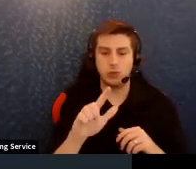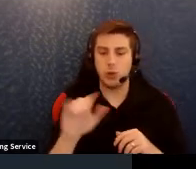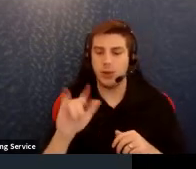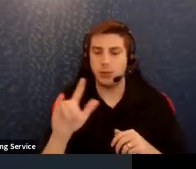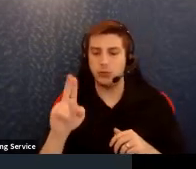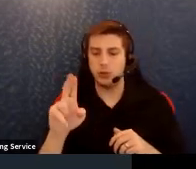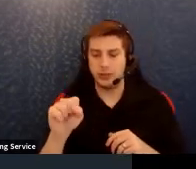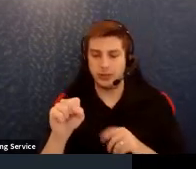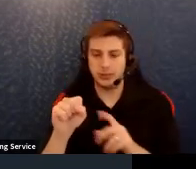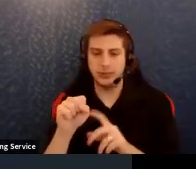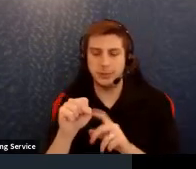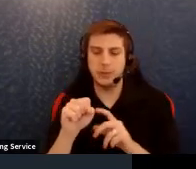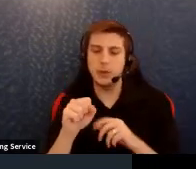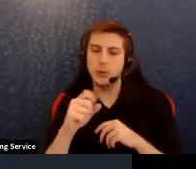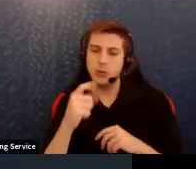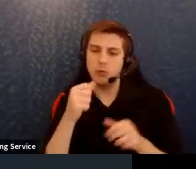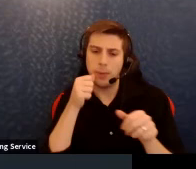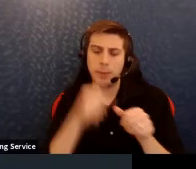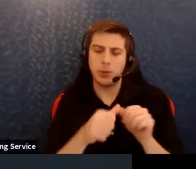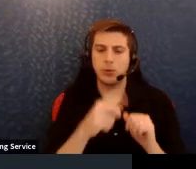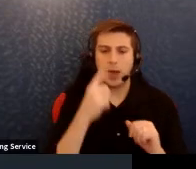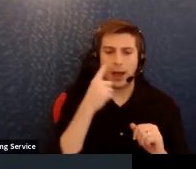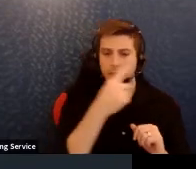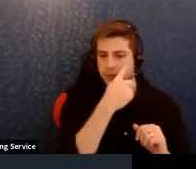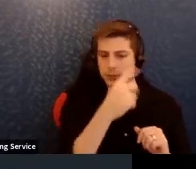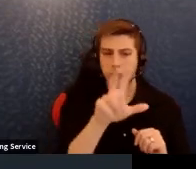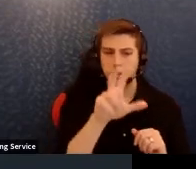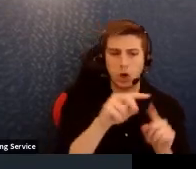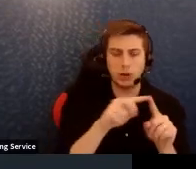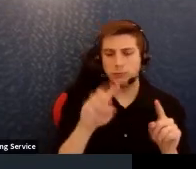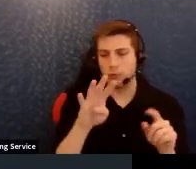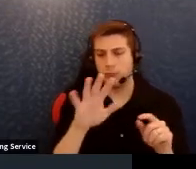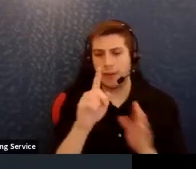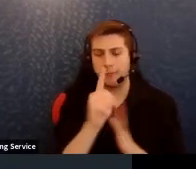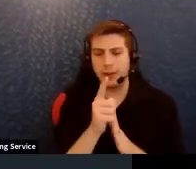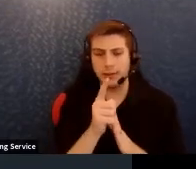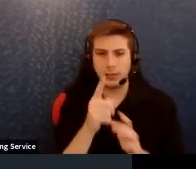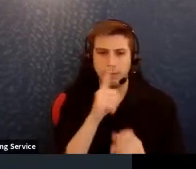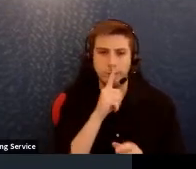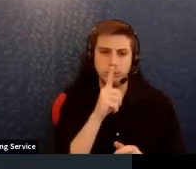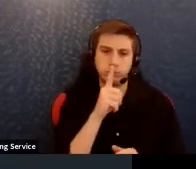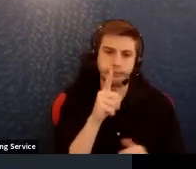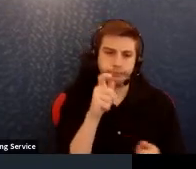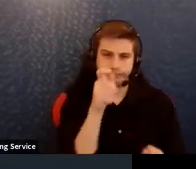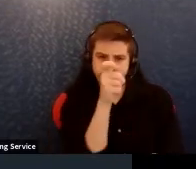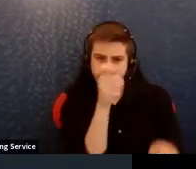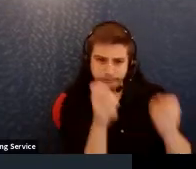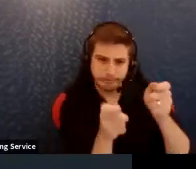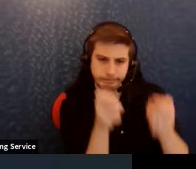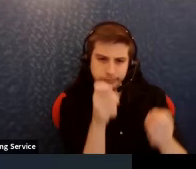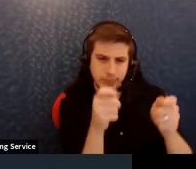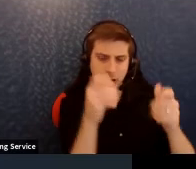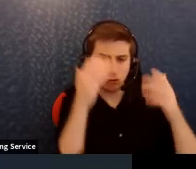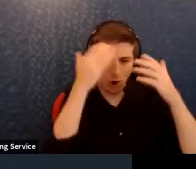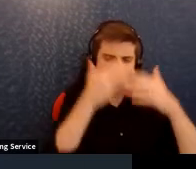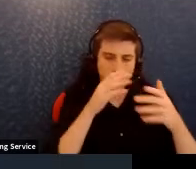mind that our eyes do take 30 to 45 minutes to fully adapt to the dark. So once we get on site,